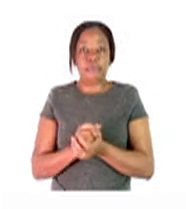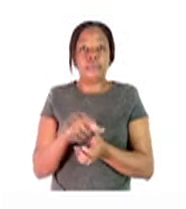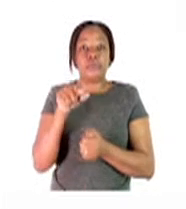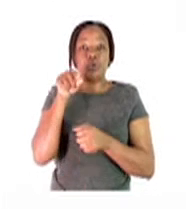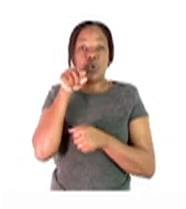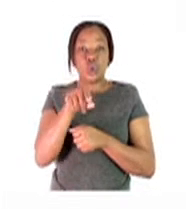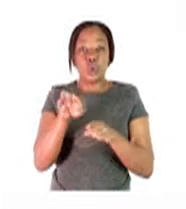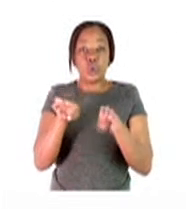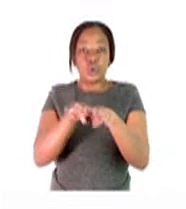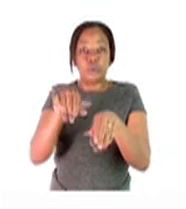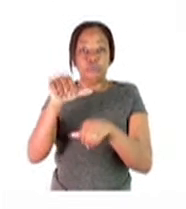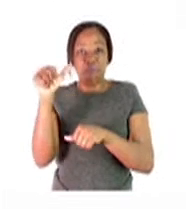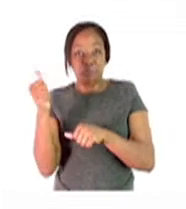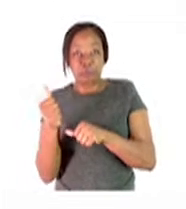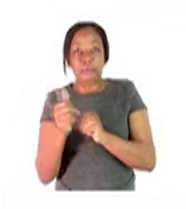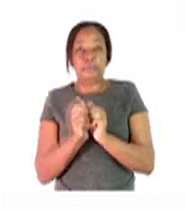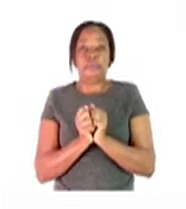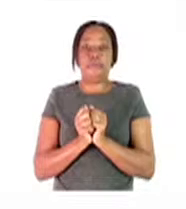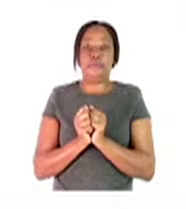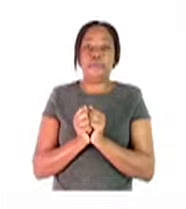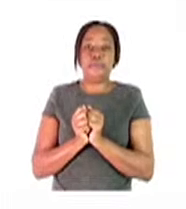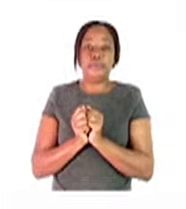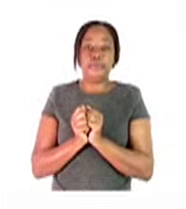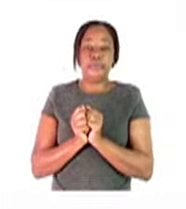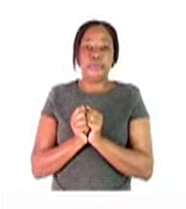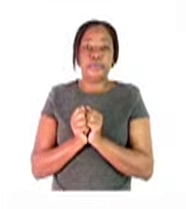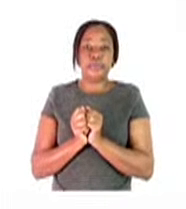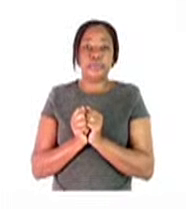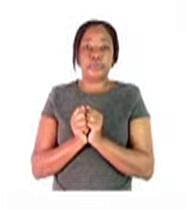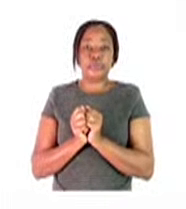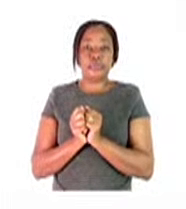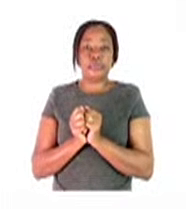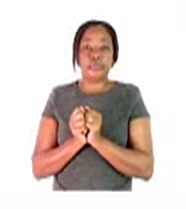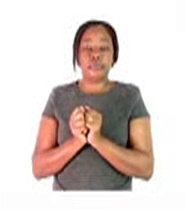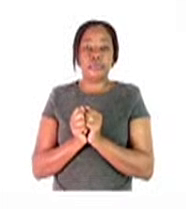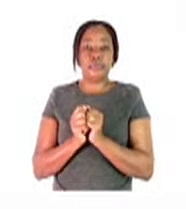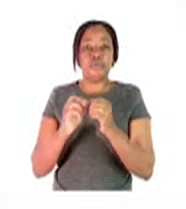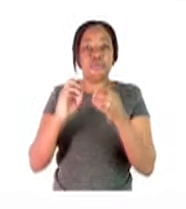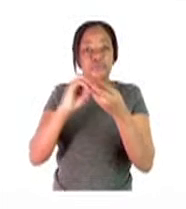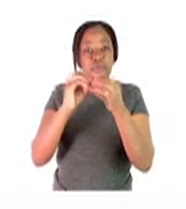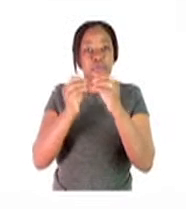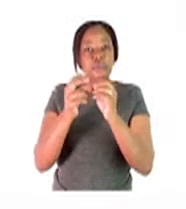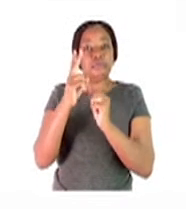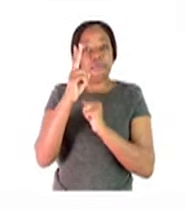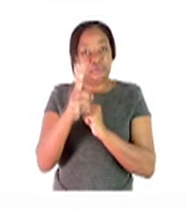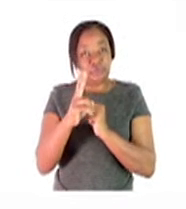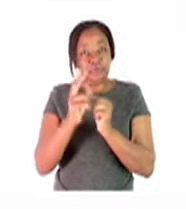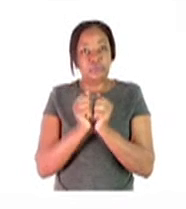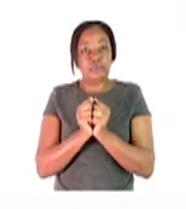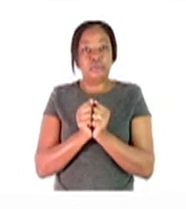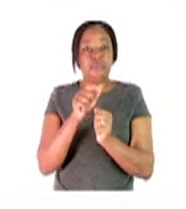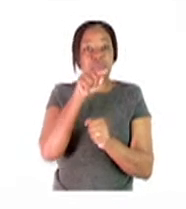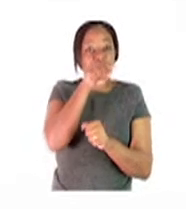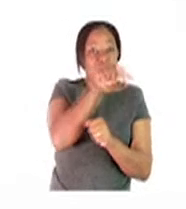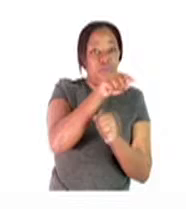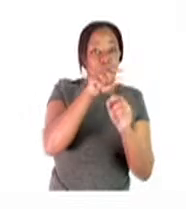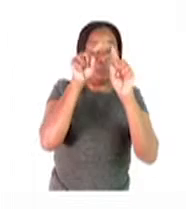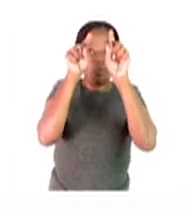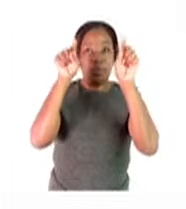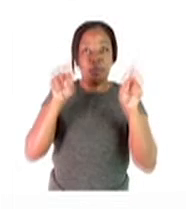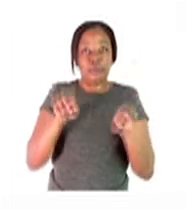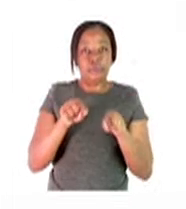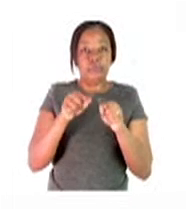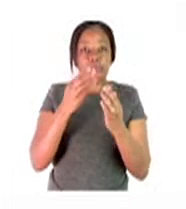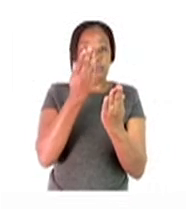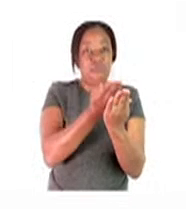you, smartphone. Now, what about number 2? Look at this on number 2. It